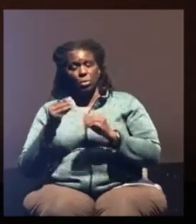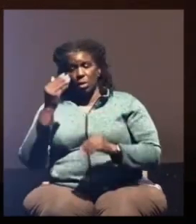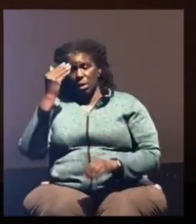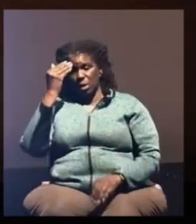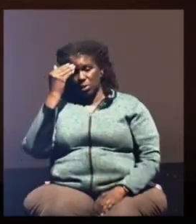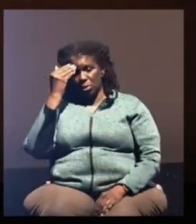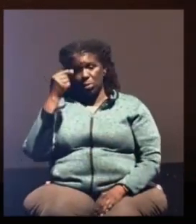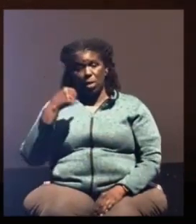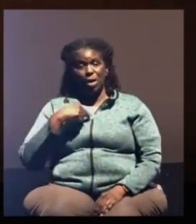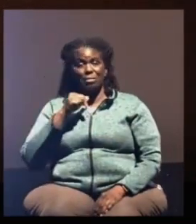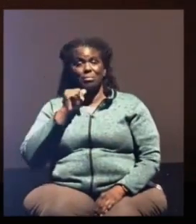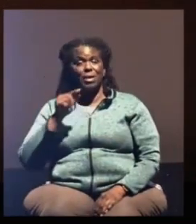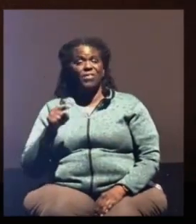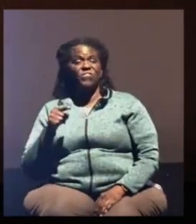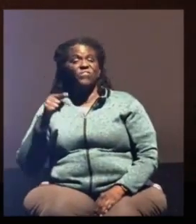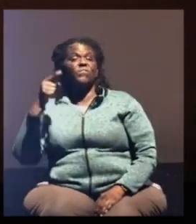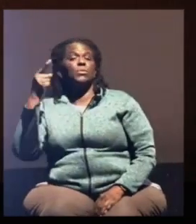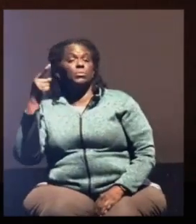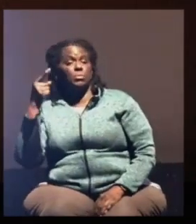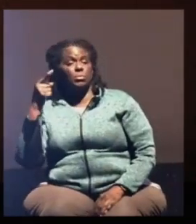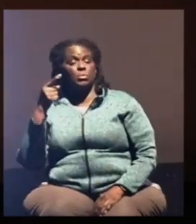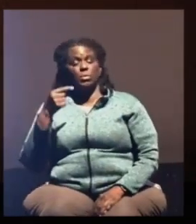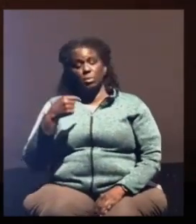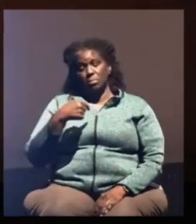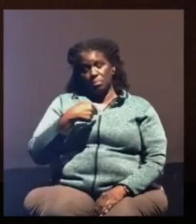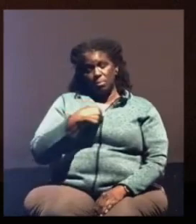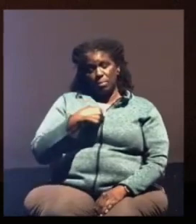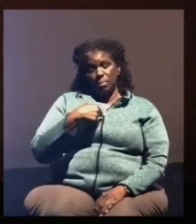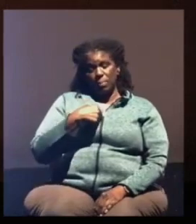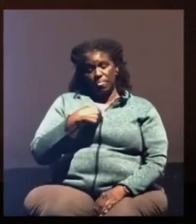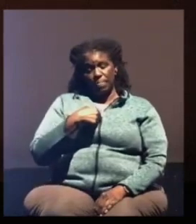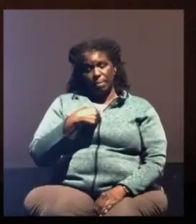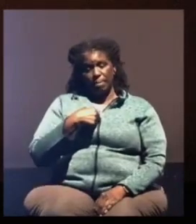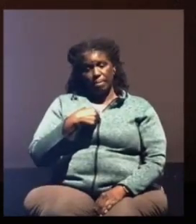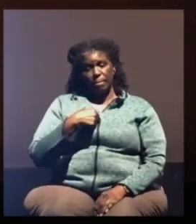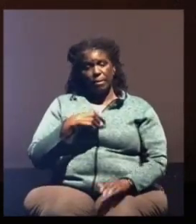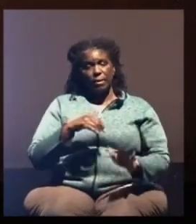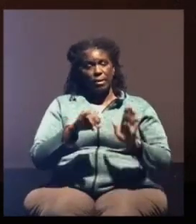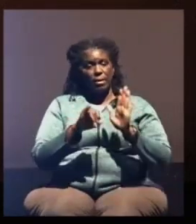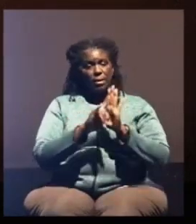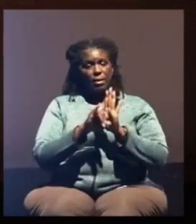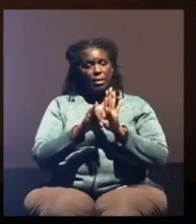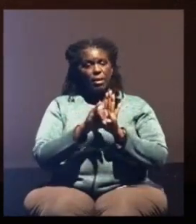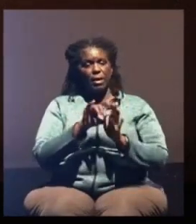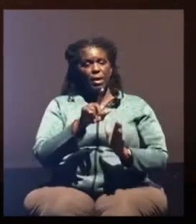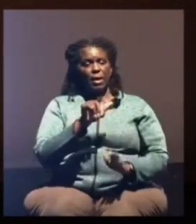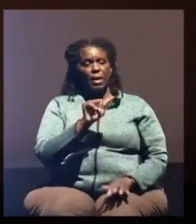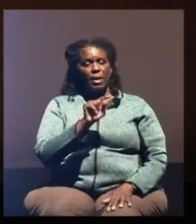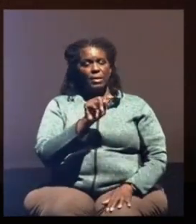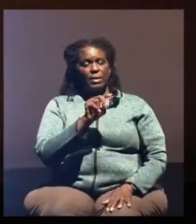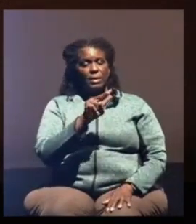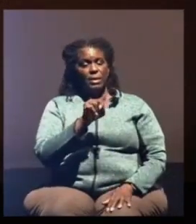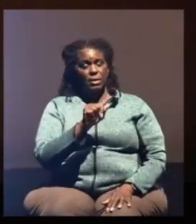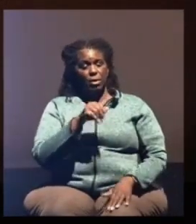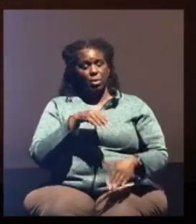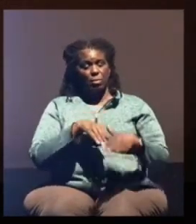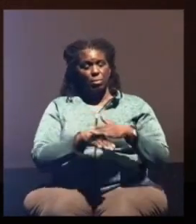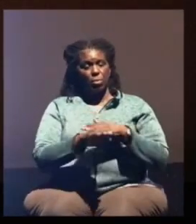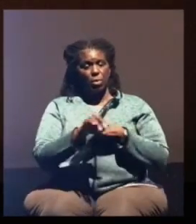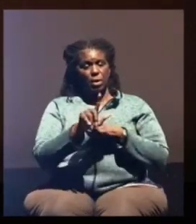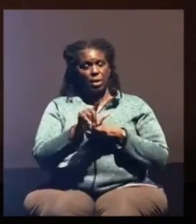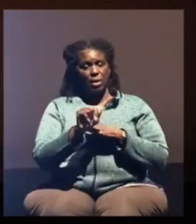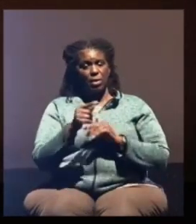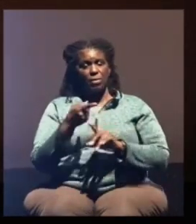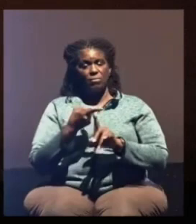primera. Let me tell you a little bit about myself. I identify as an Angelina, born in Los Angeles from two